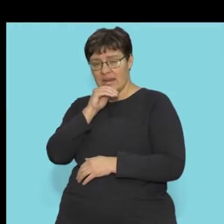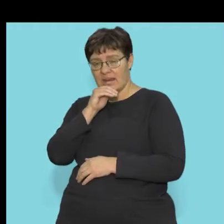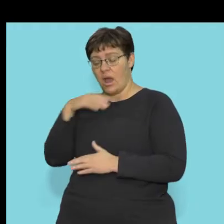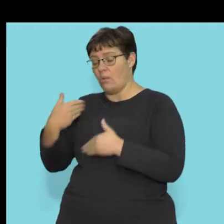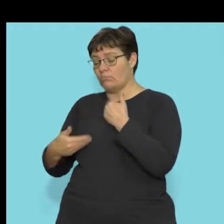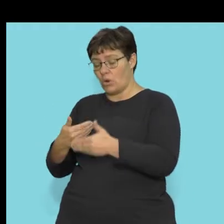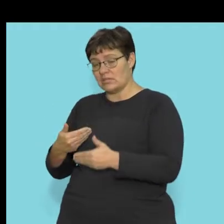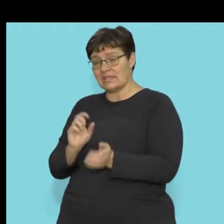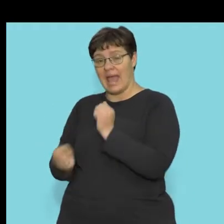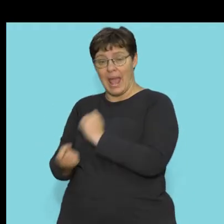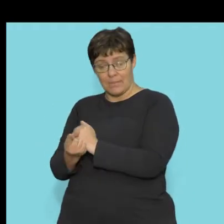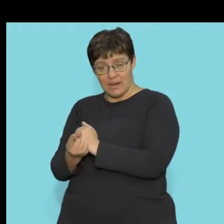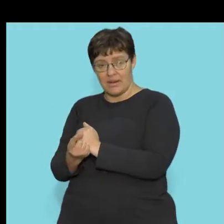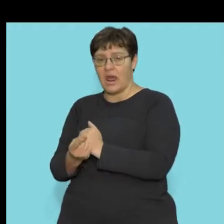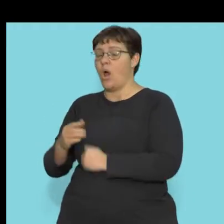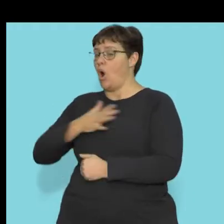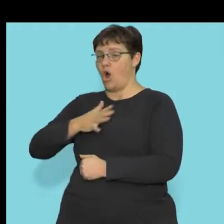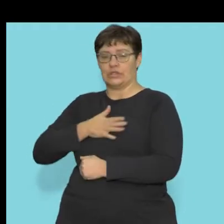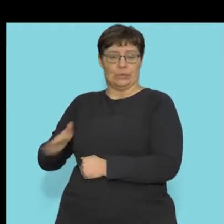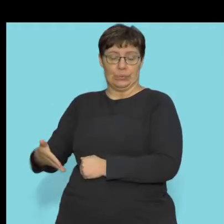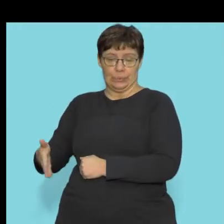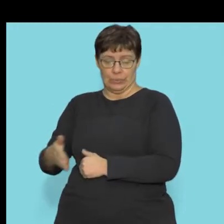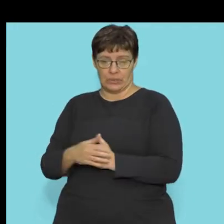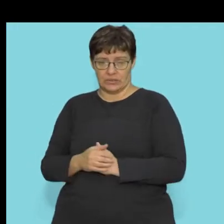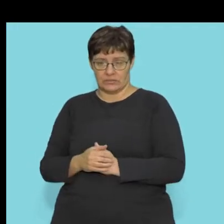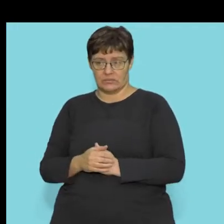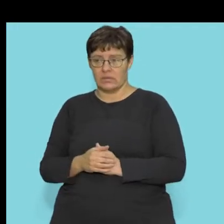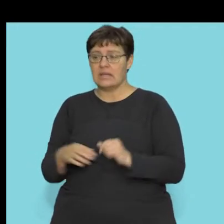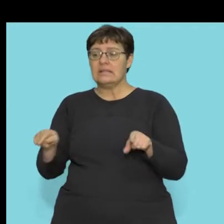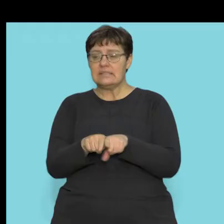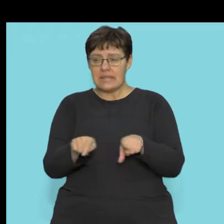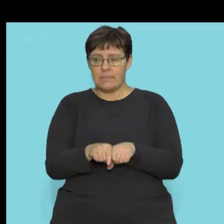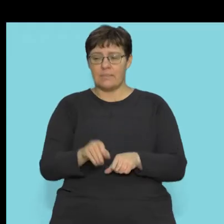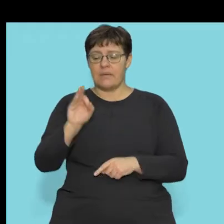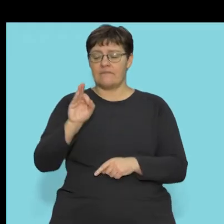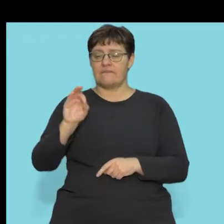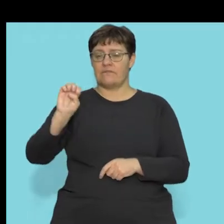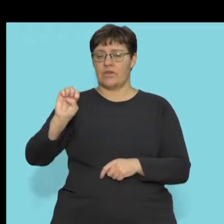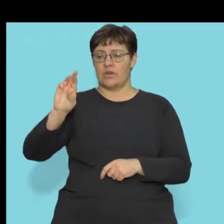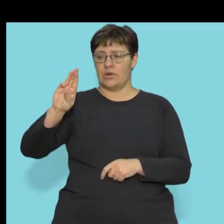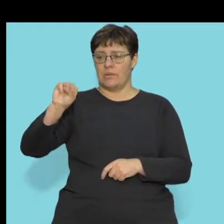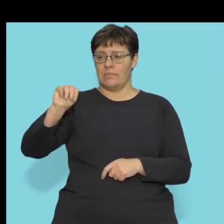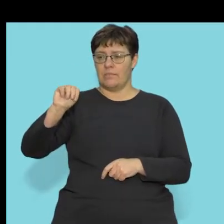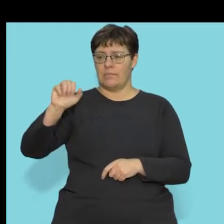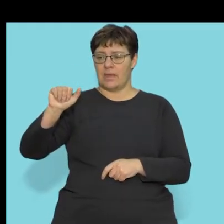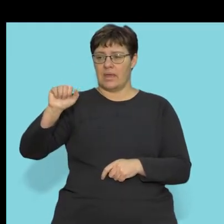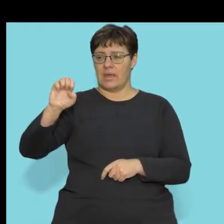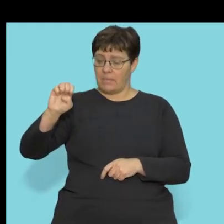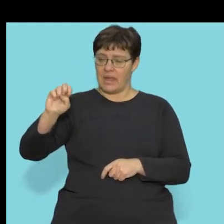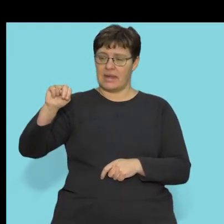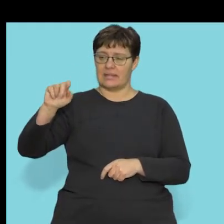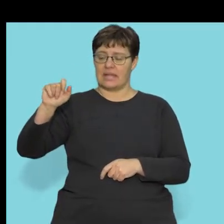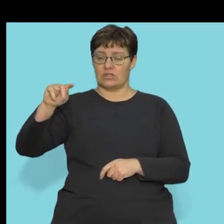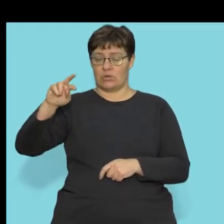the process occurring in the absence of oxygen. It's also called fermentation. In plants,